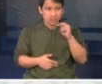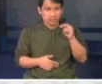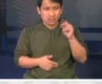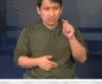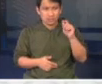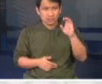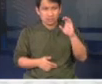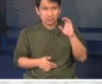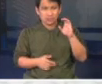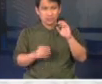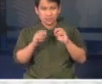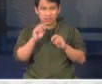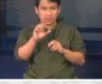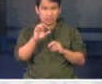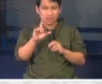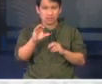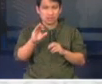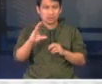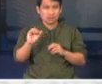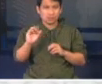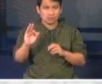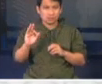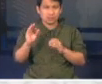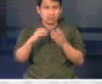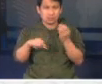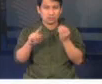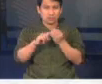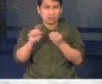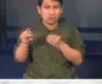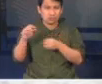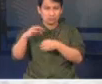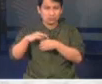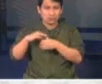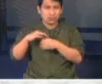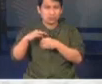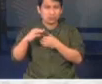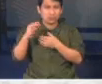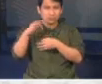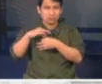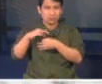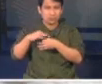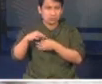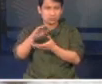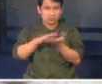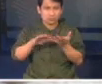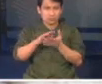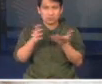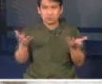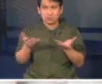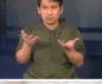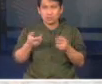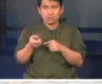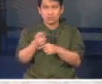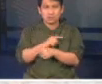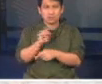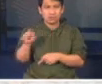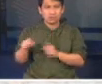went overboard and threatened all duly elected party lists. Saan po nang gagaling yung energy ng ating